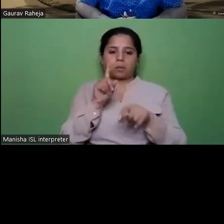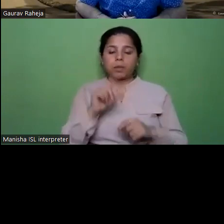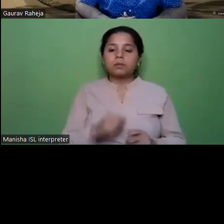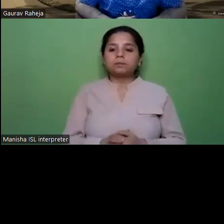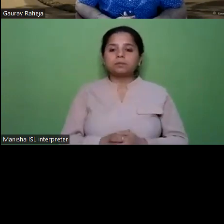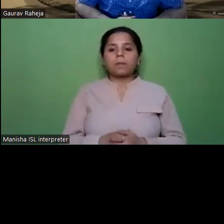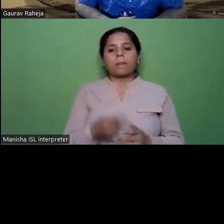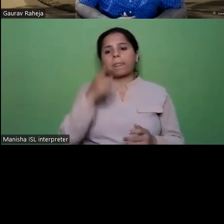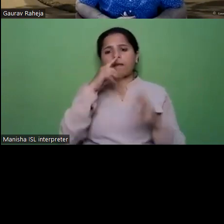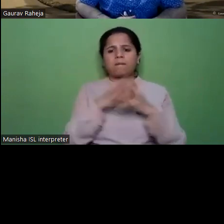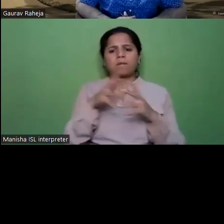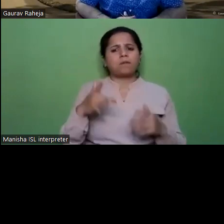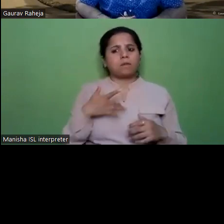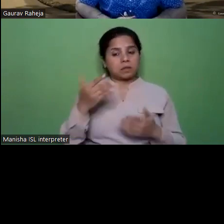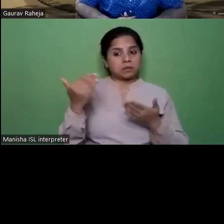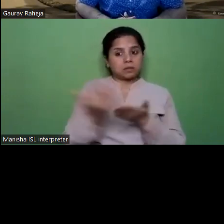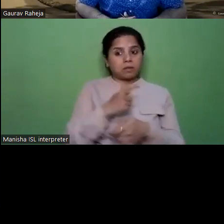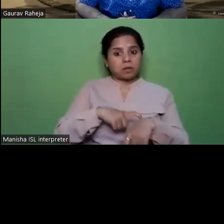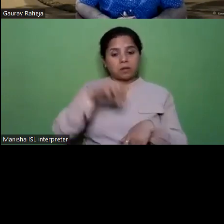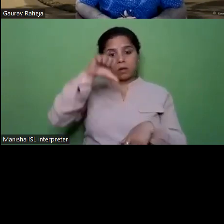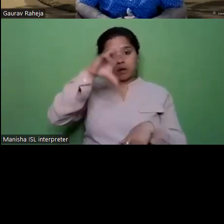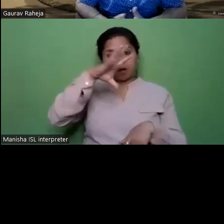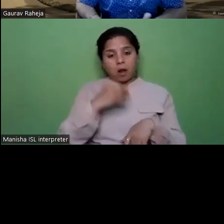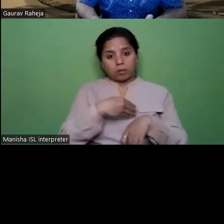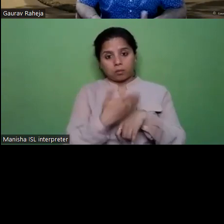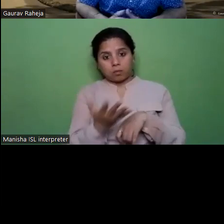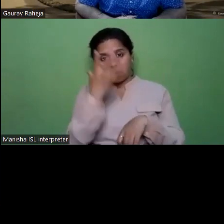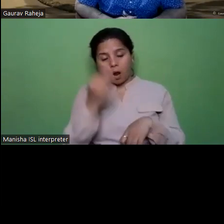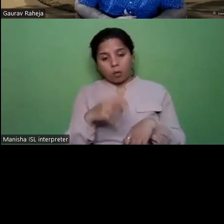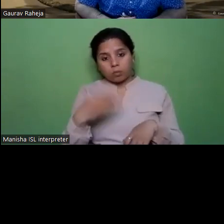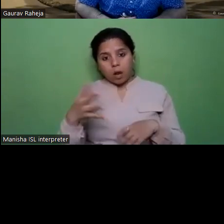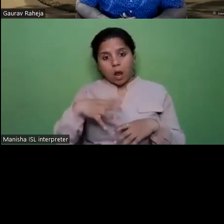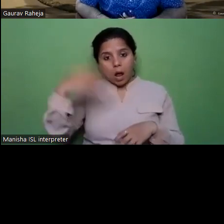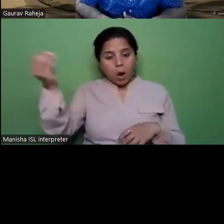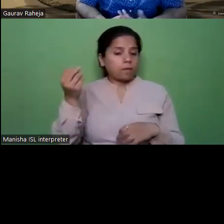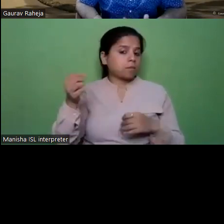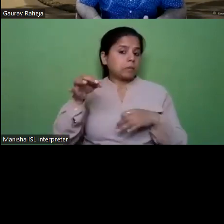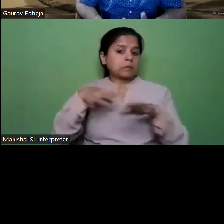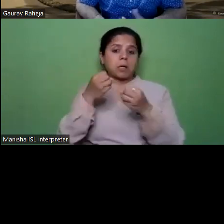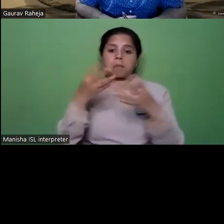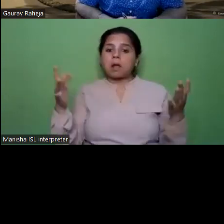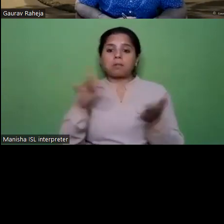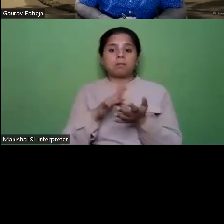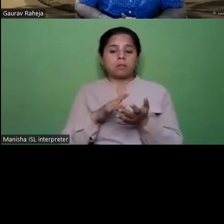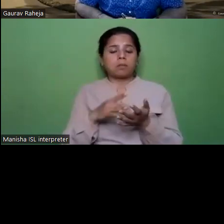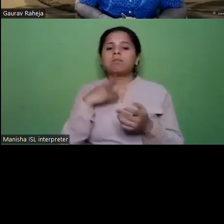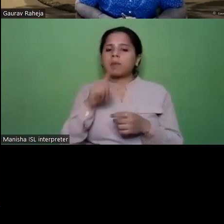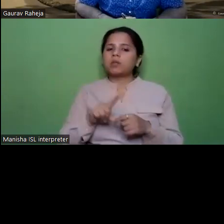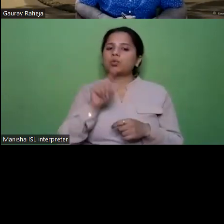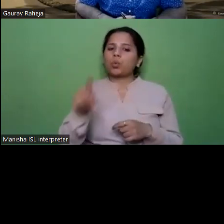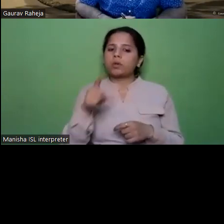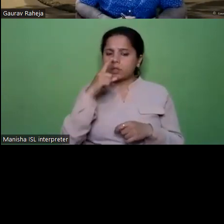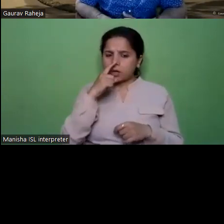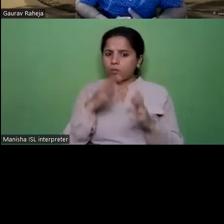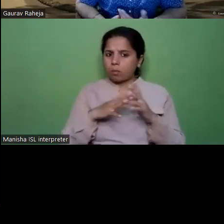a female feel safe after 9 p.m. on streets of various cities in India? We have to ask this question,